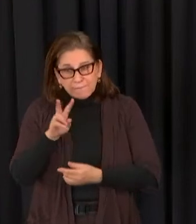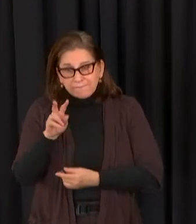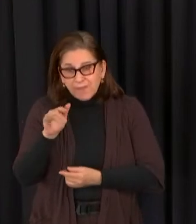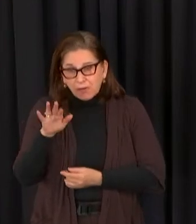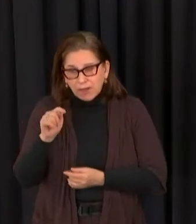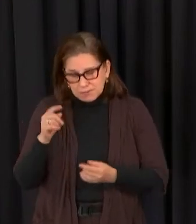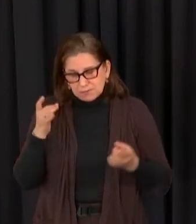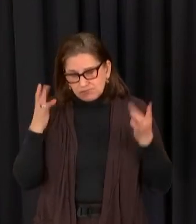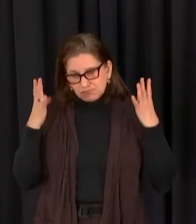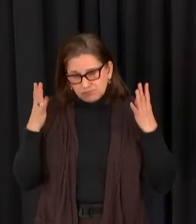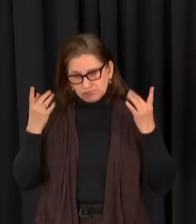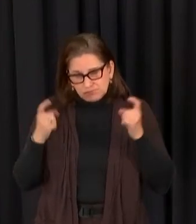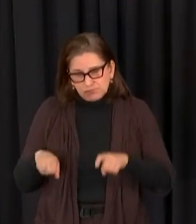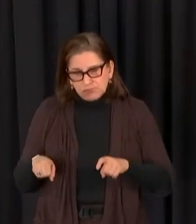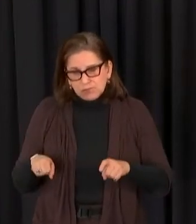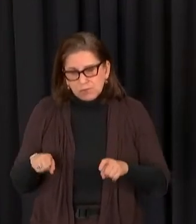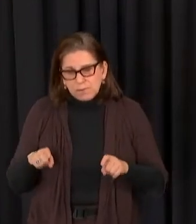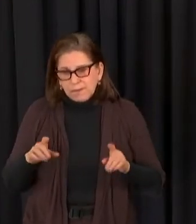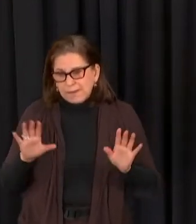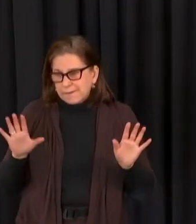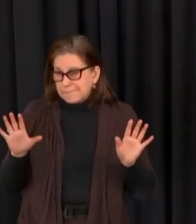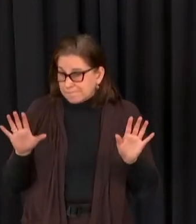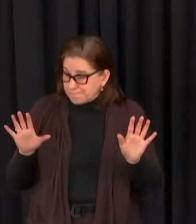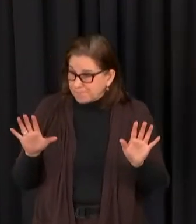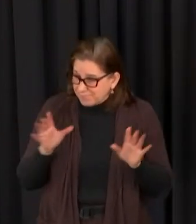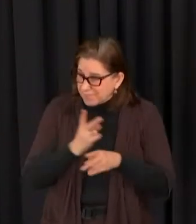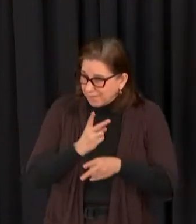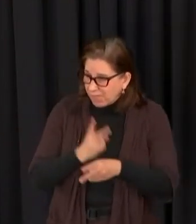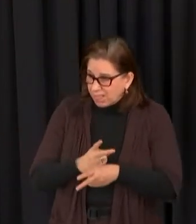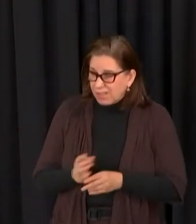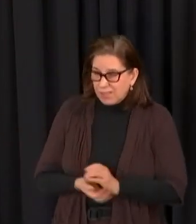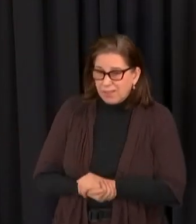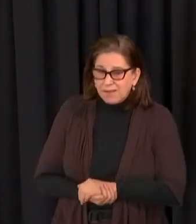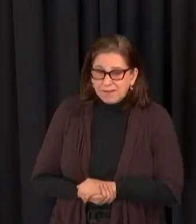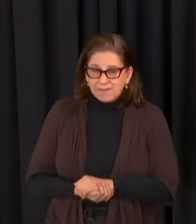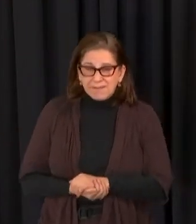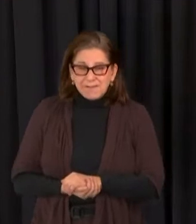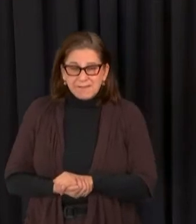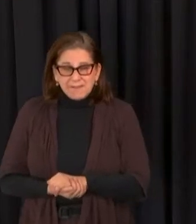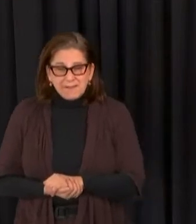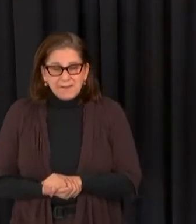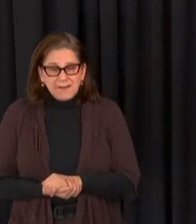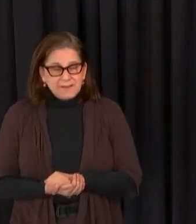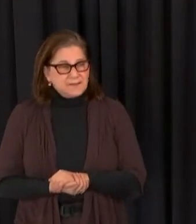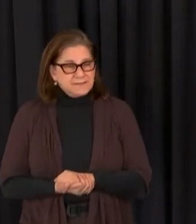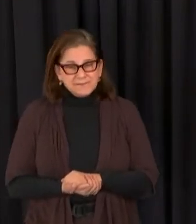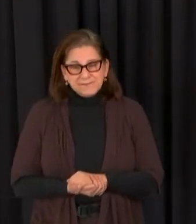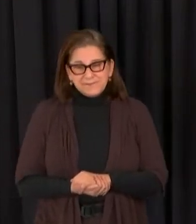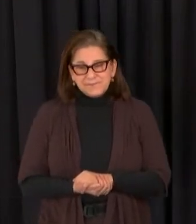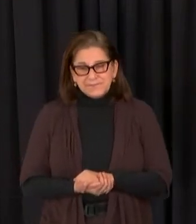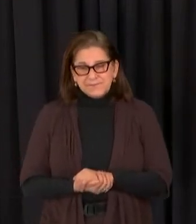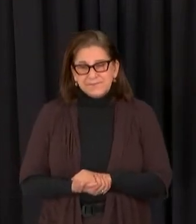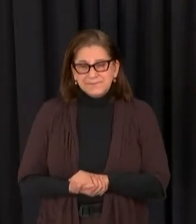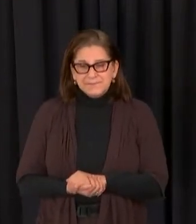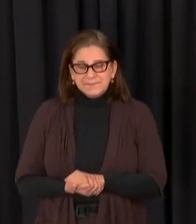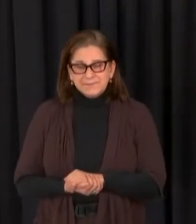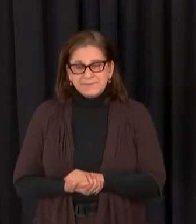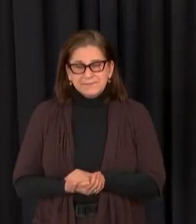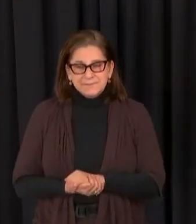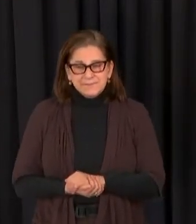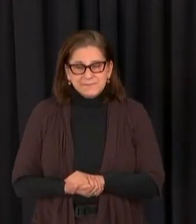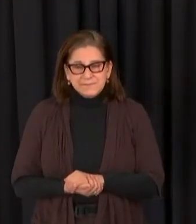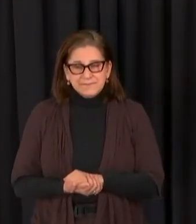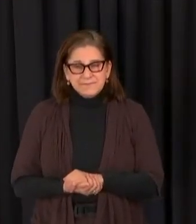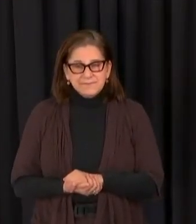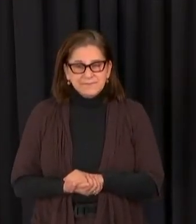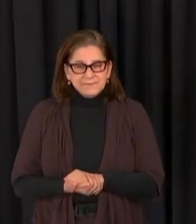or the doubling rate. You might remember that metric from a long time ago. And we still look at it internally, but we don't share it as much because our doubling days are